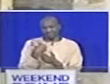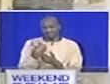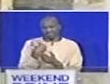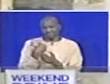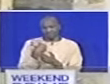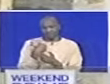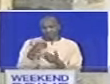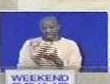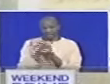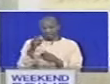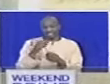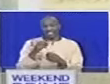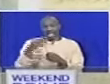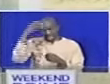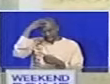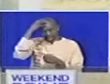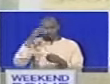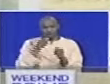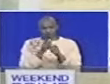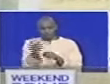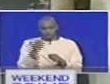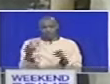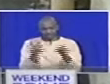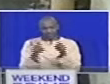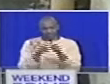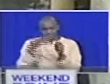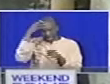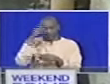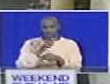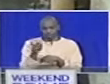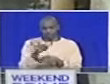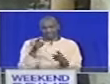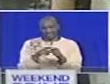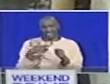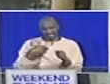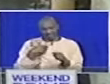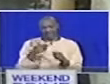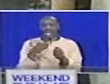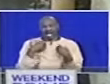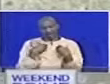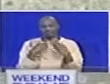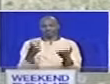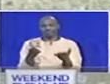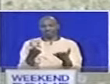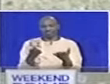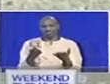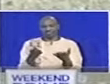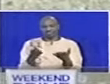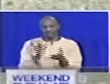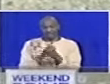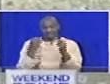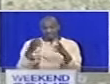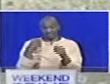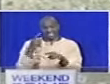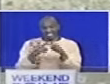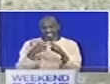The Lamu-style door may have that aging wooden look, but it still serves the same purpose it was meant to those many